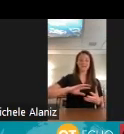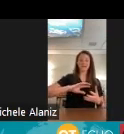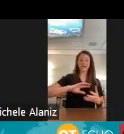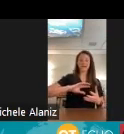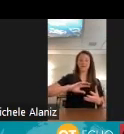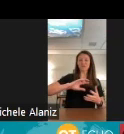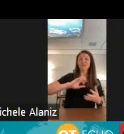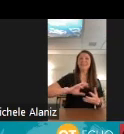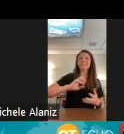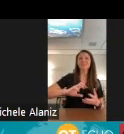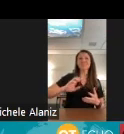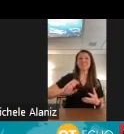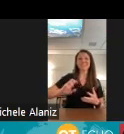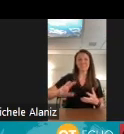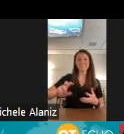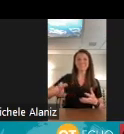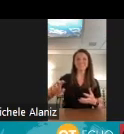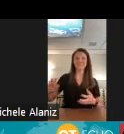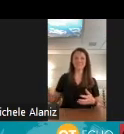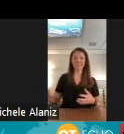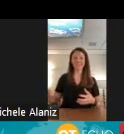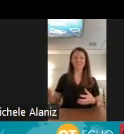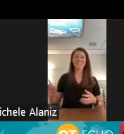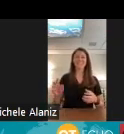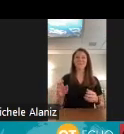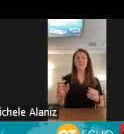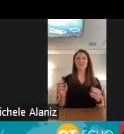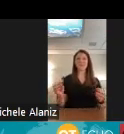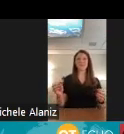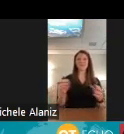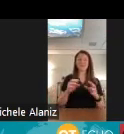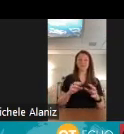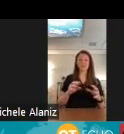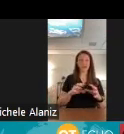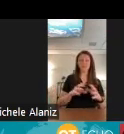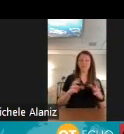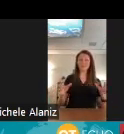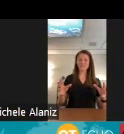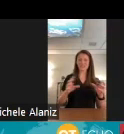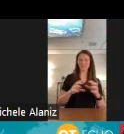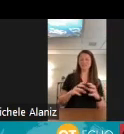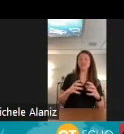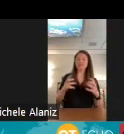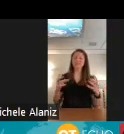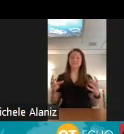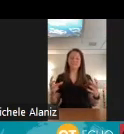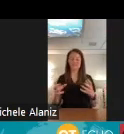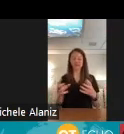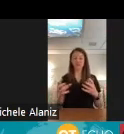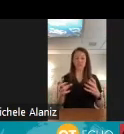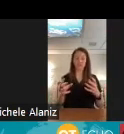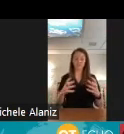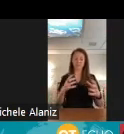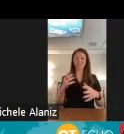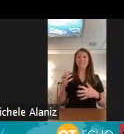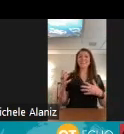with creating new synapses in the brain, so that when you have exercised, you've created this